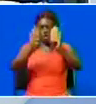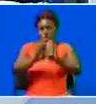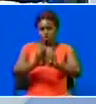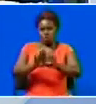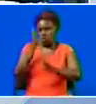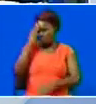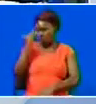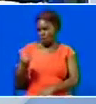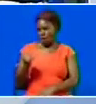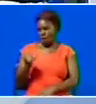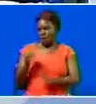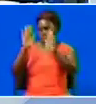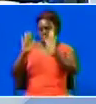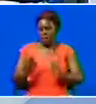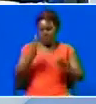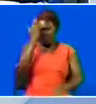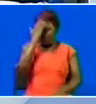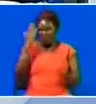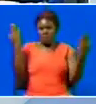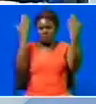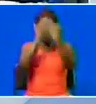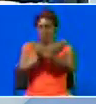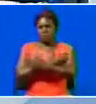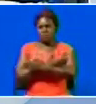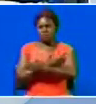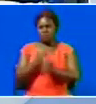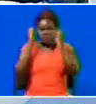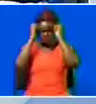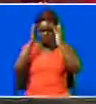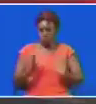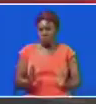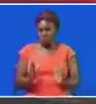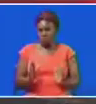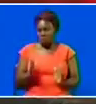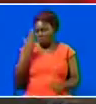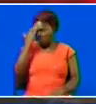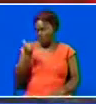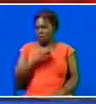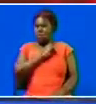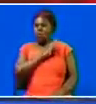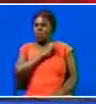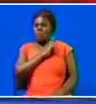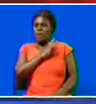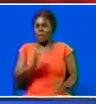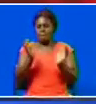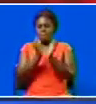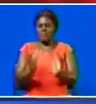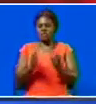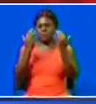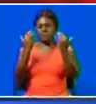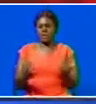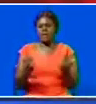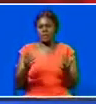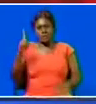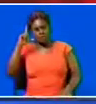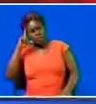following students' unrest on Monday night. The students went on rampage protesting high-handedness of the boarding